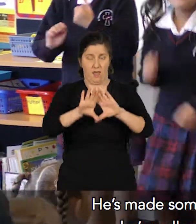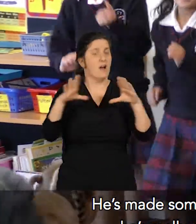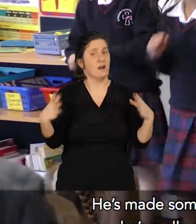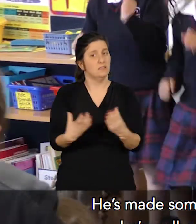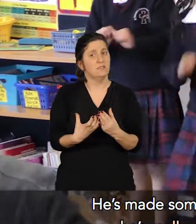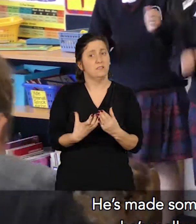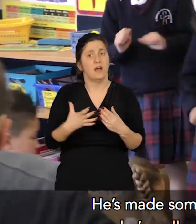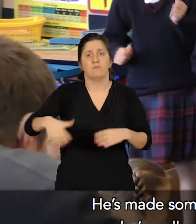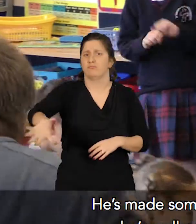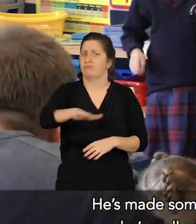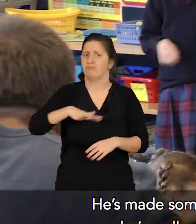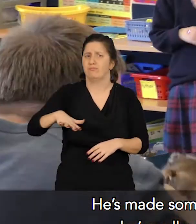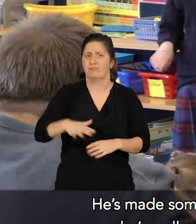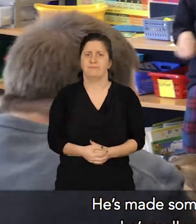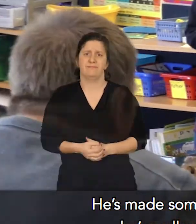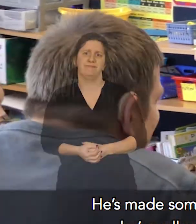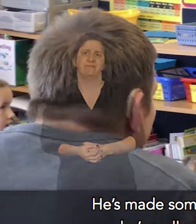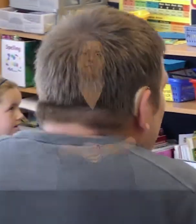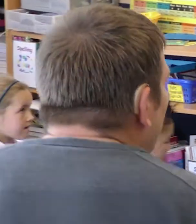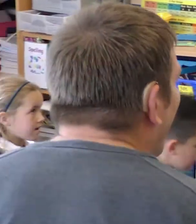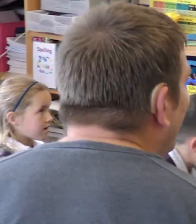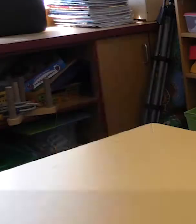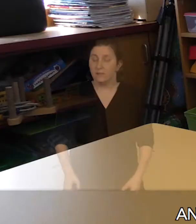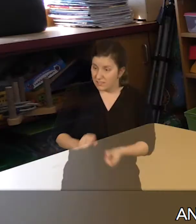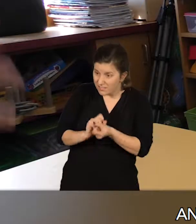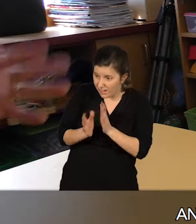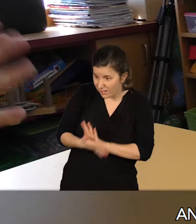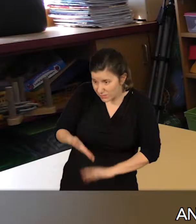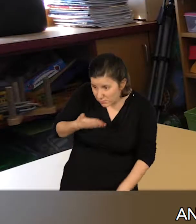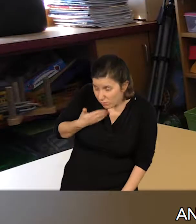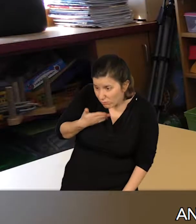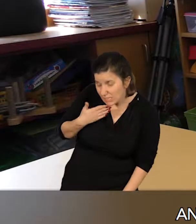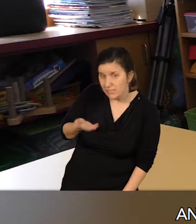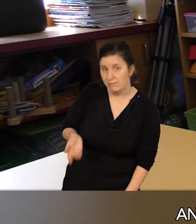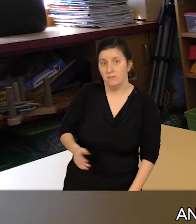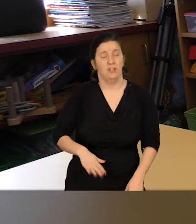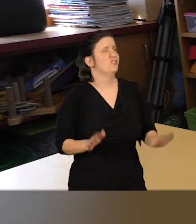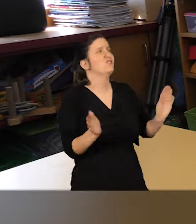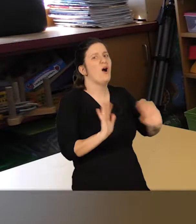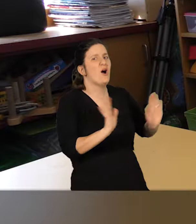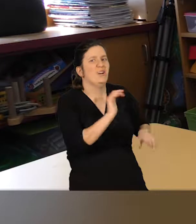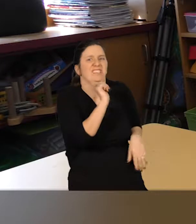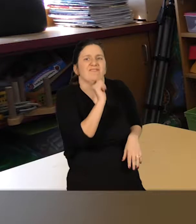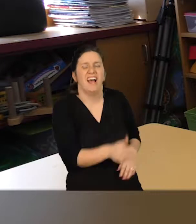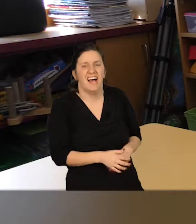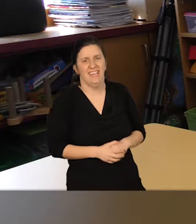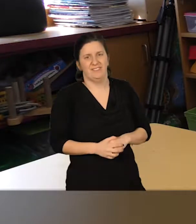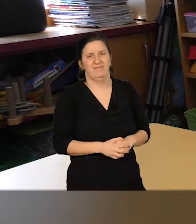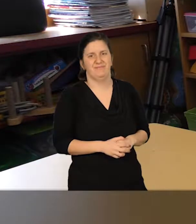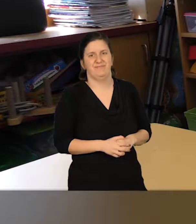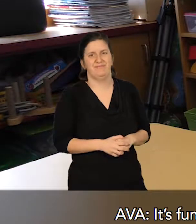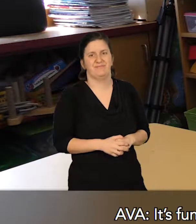he's really comfortable in the classroom environment. Is signing really boring? And